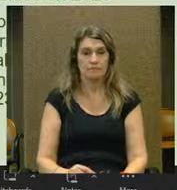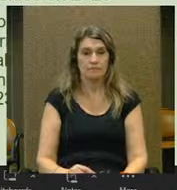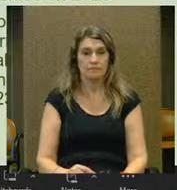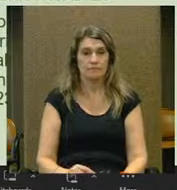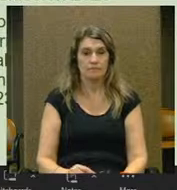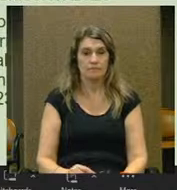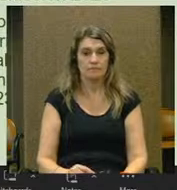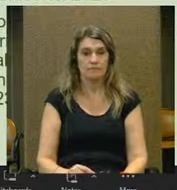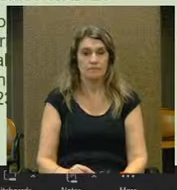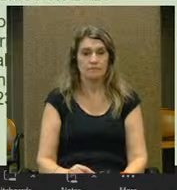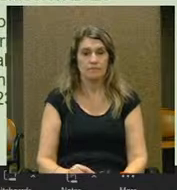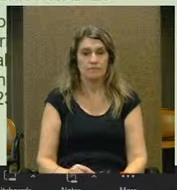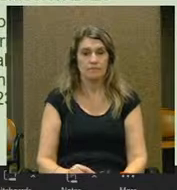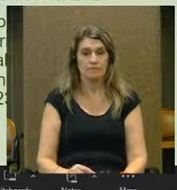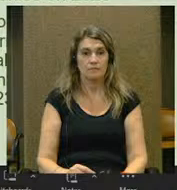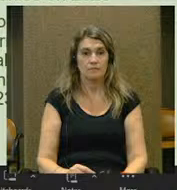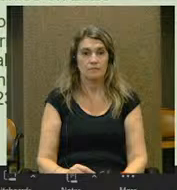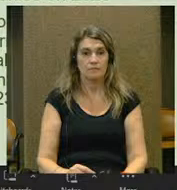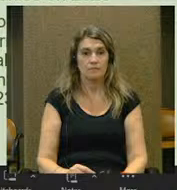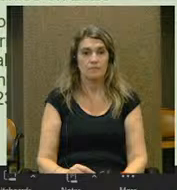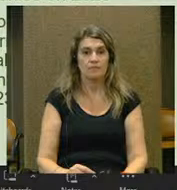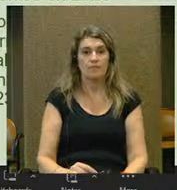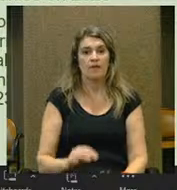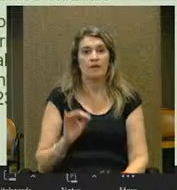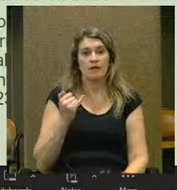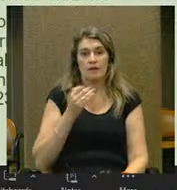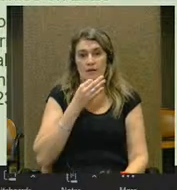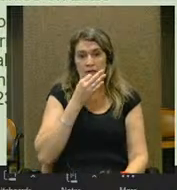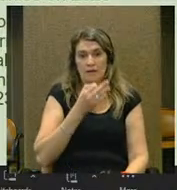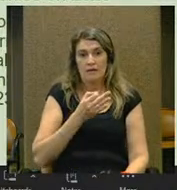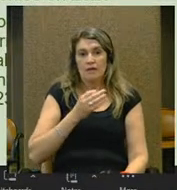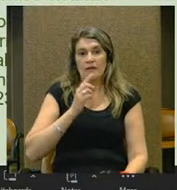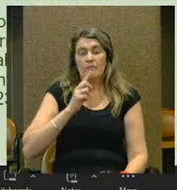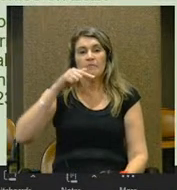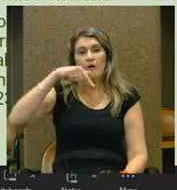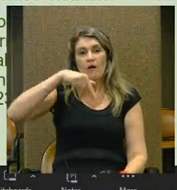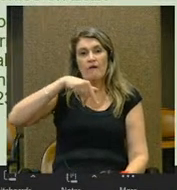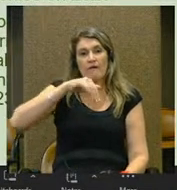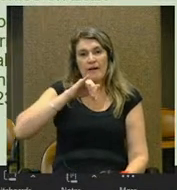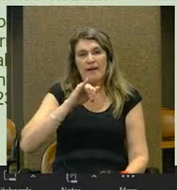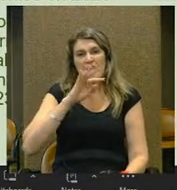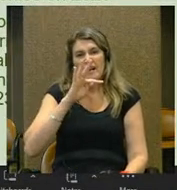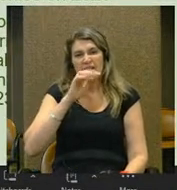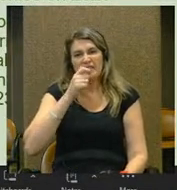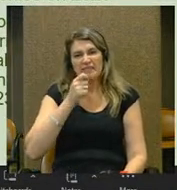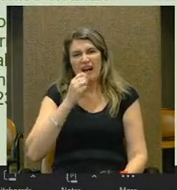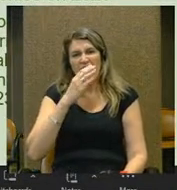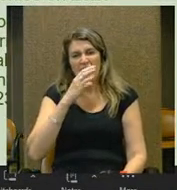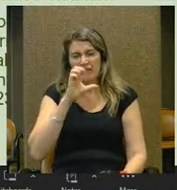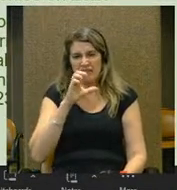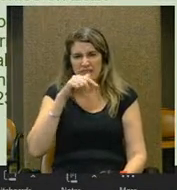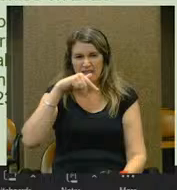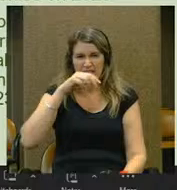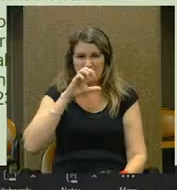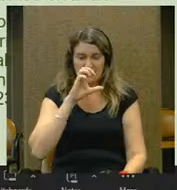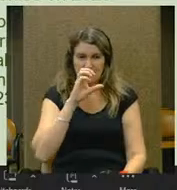So as I've just mentioned, the nitazines, opioids that are very